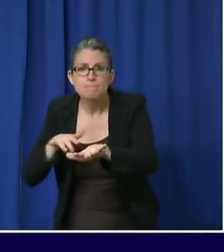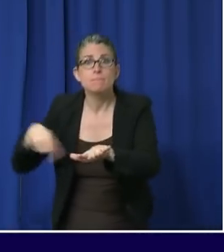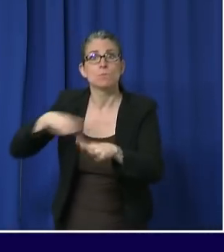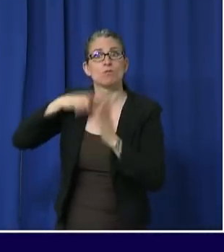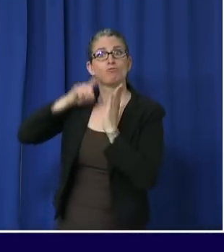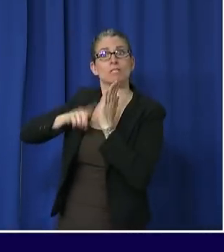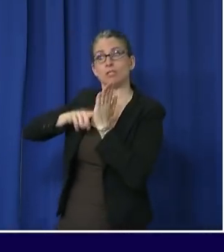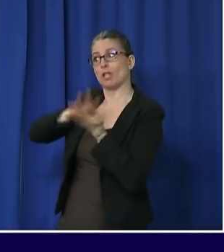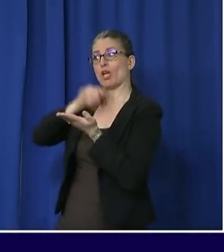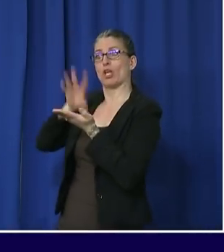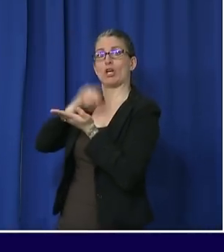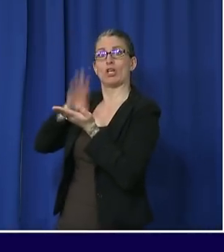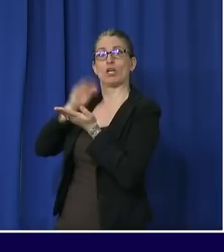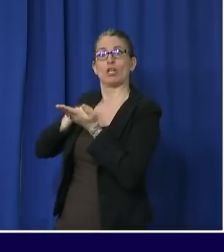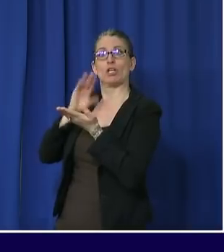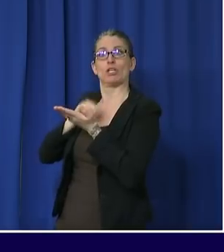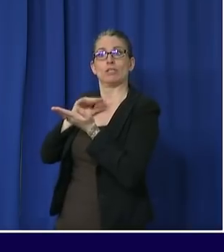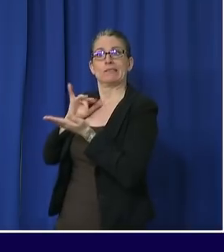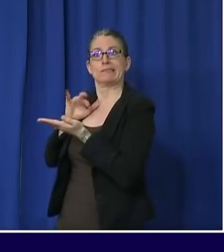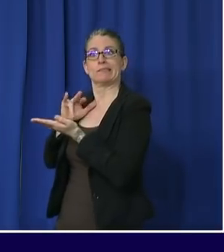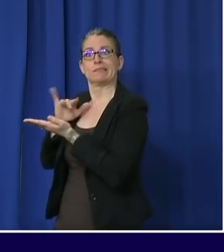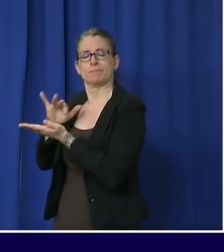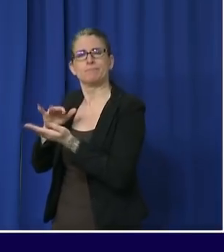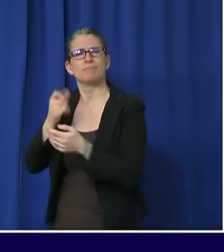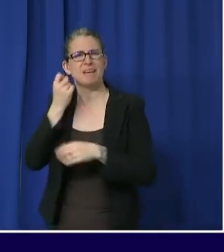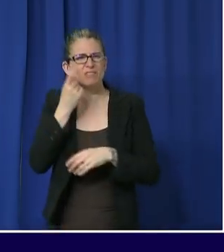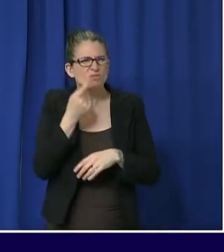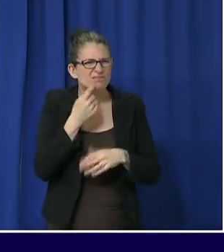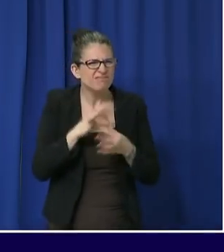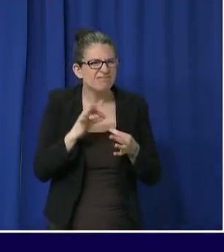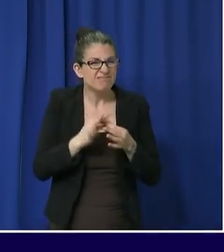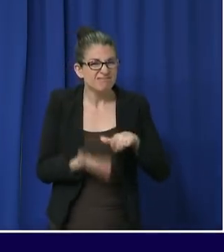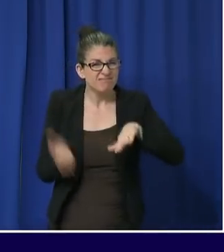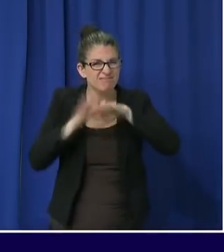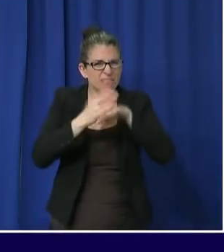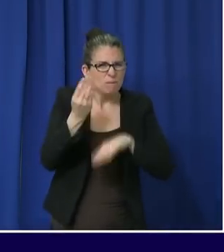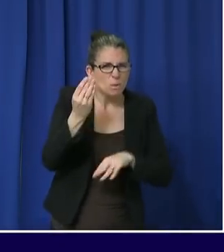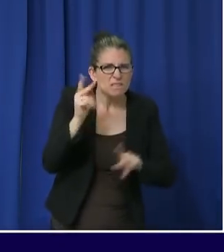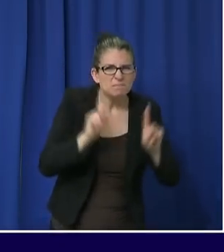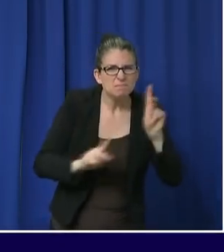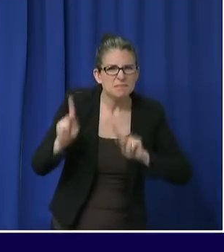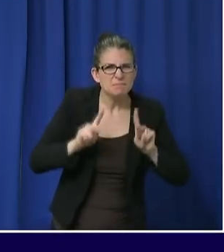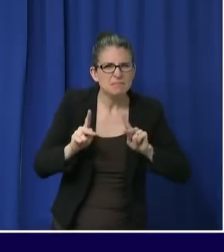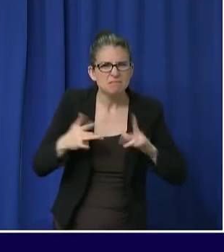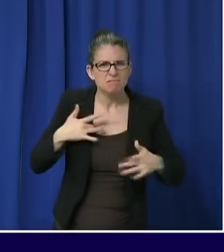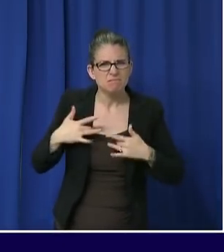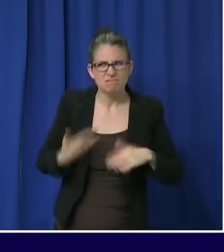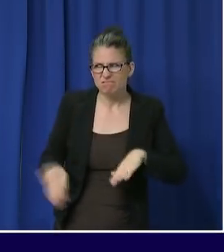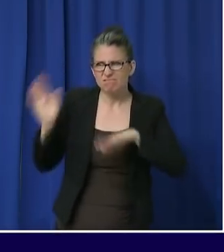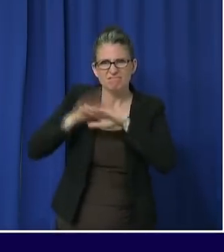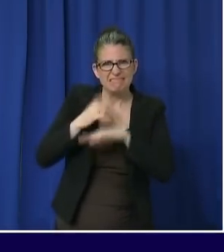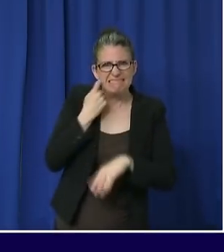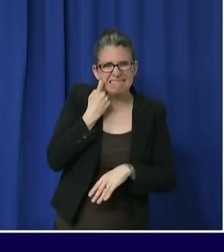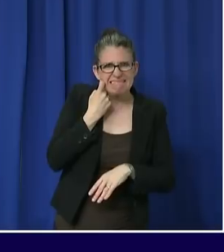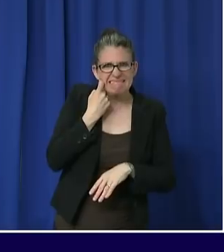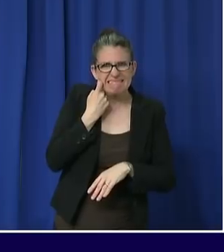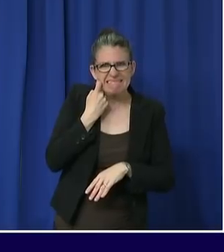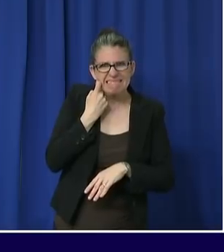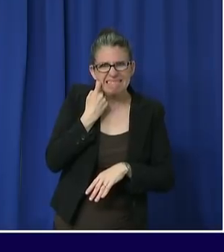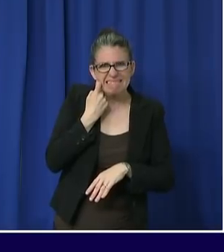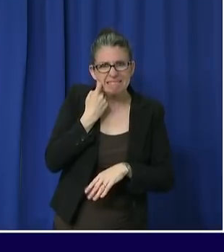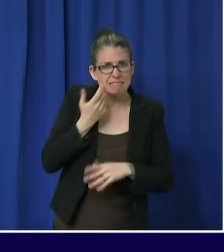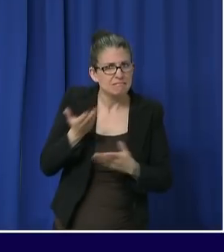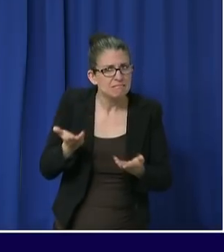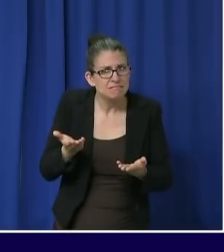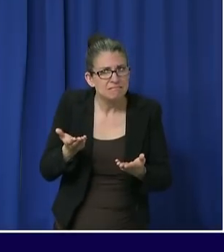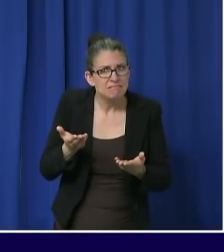of 14 today, I think. Mm-hmm. Is that concerning to you, and how much does that play